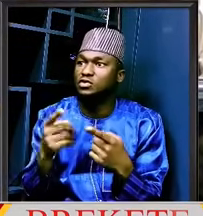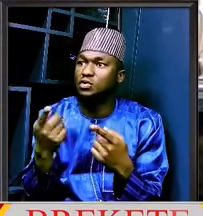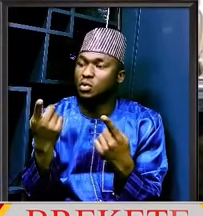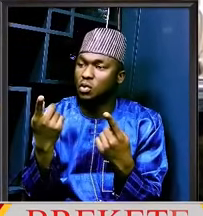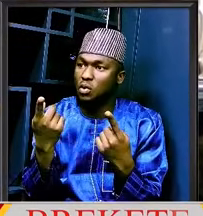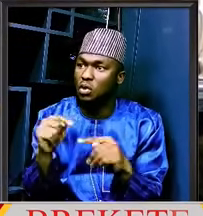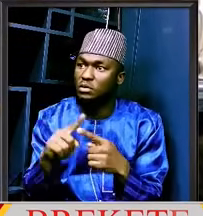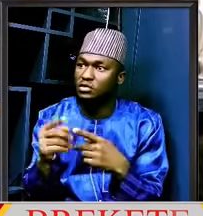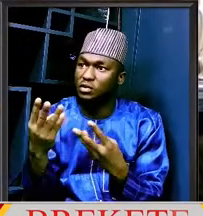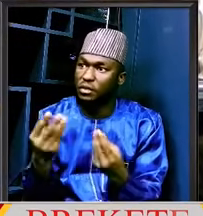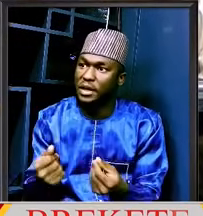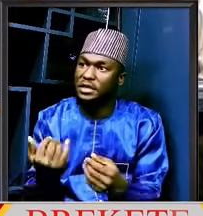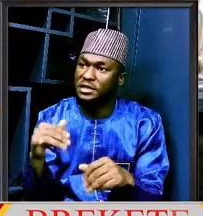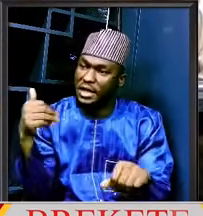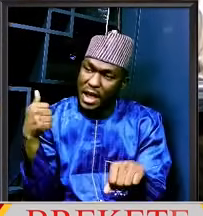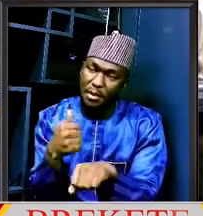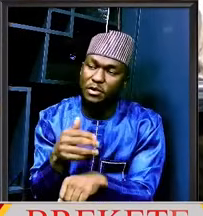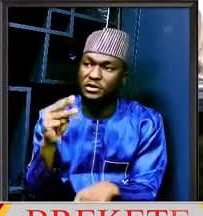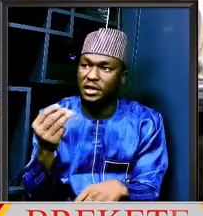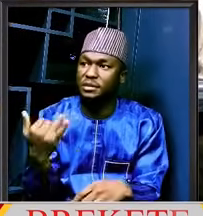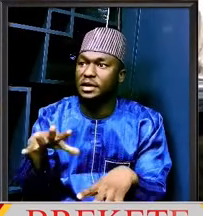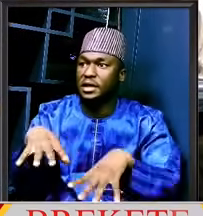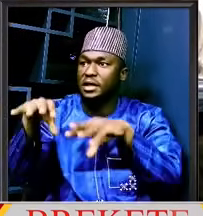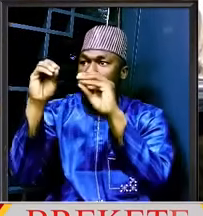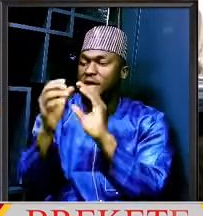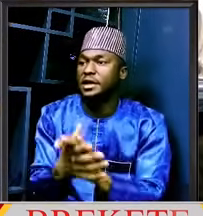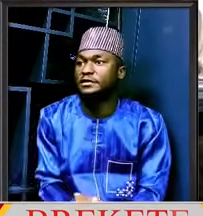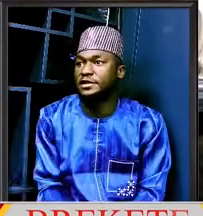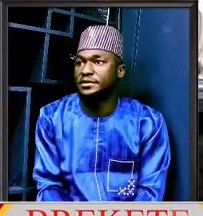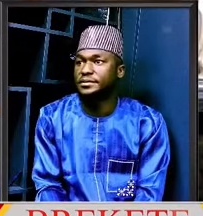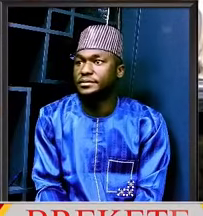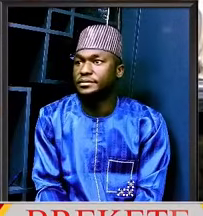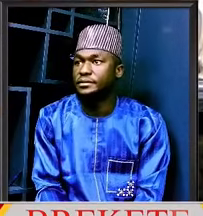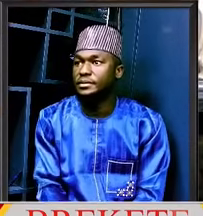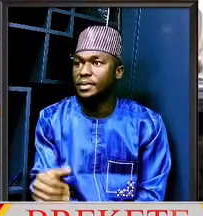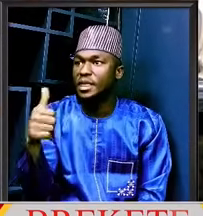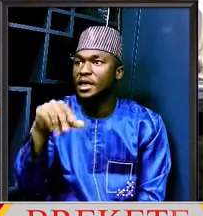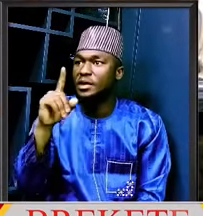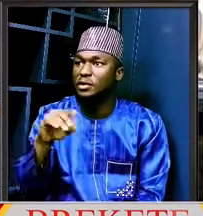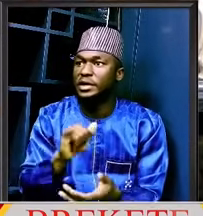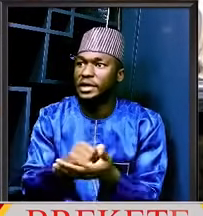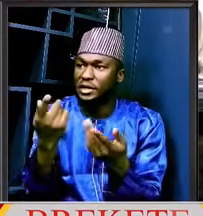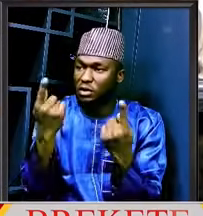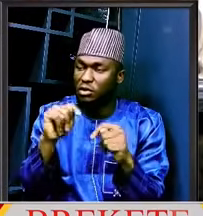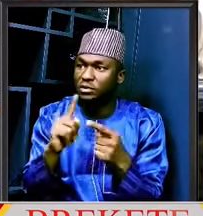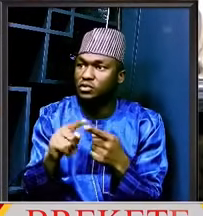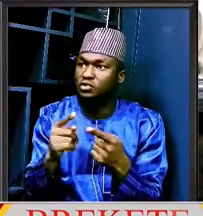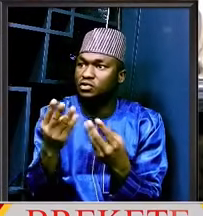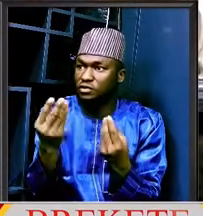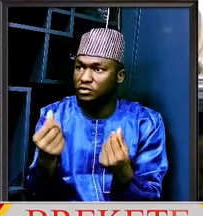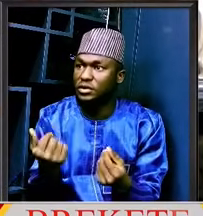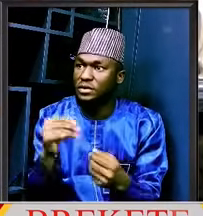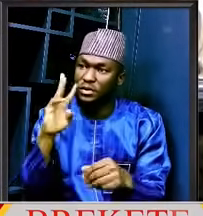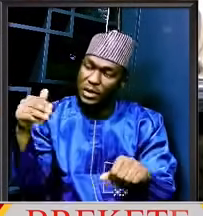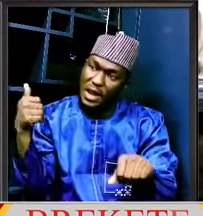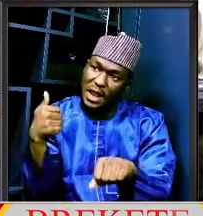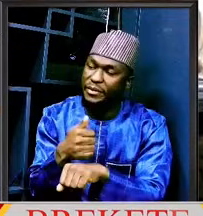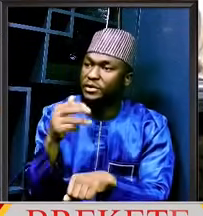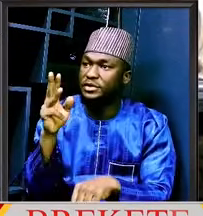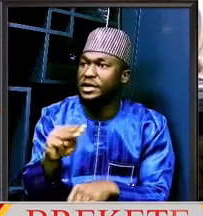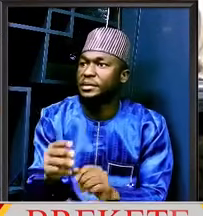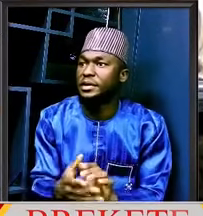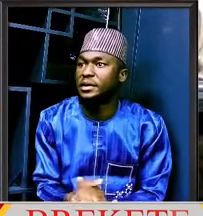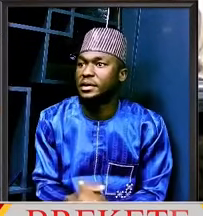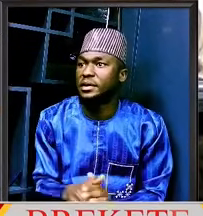still insulted them, they left. So everybody that was trying to mediate, they were being insulted, they